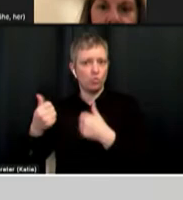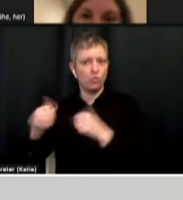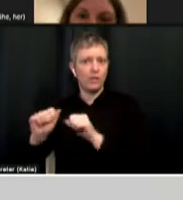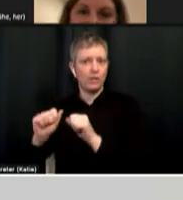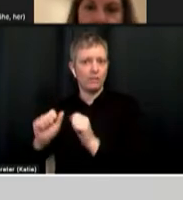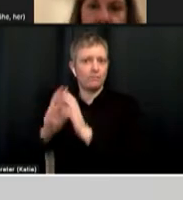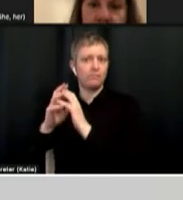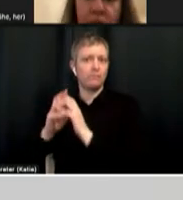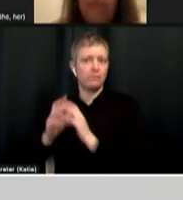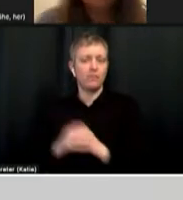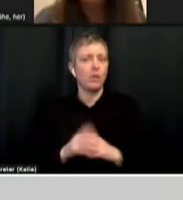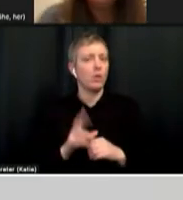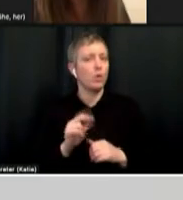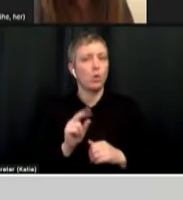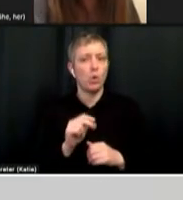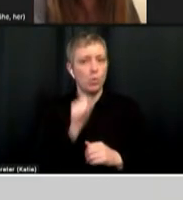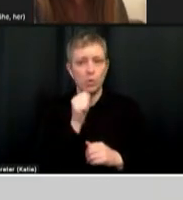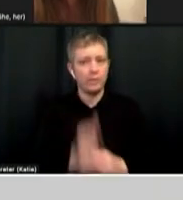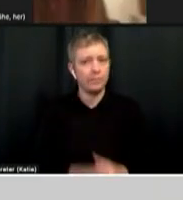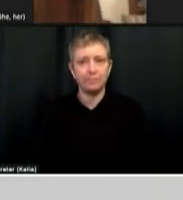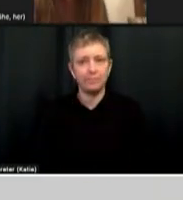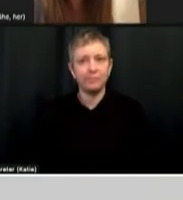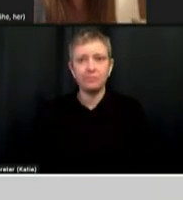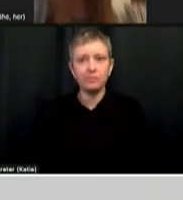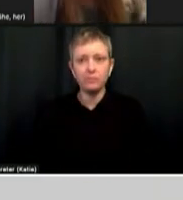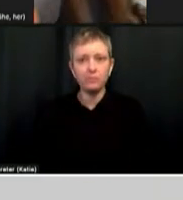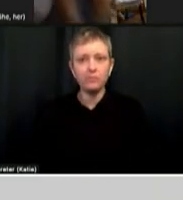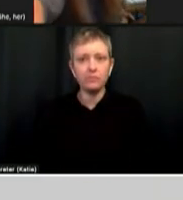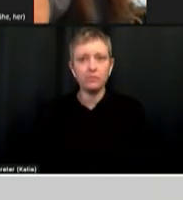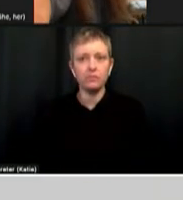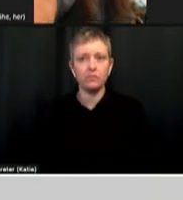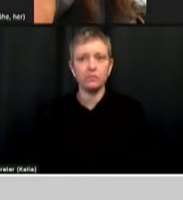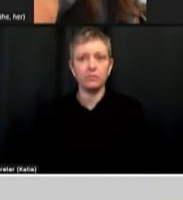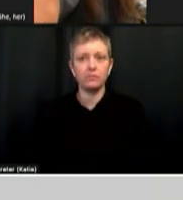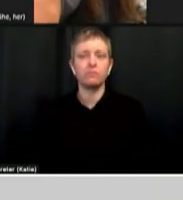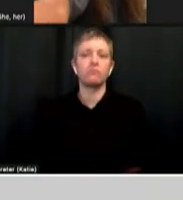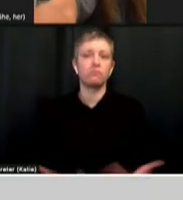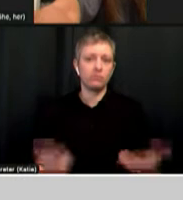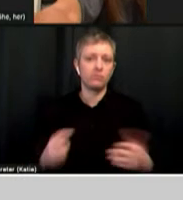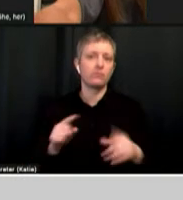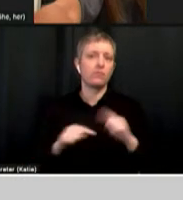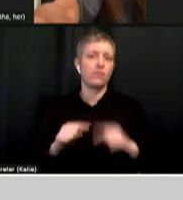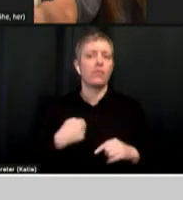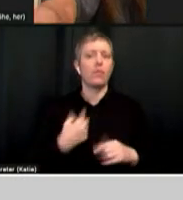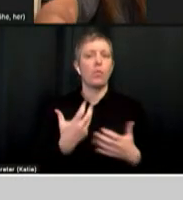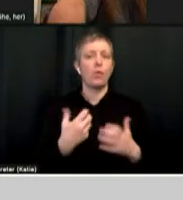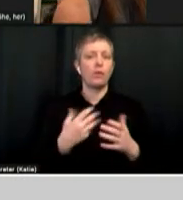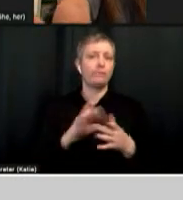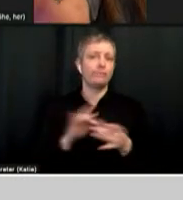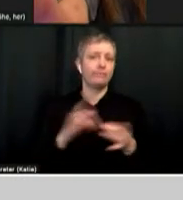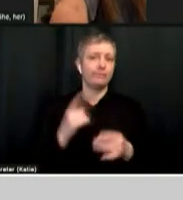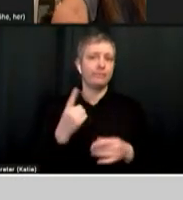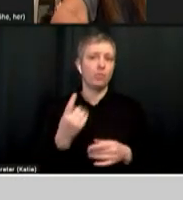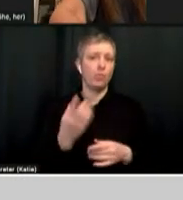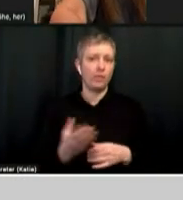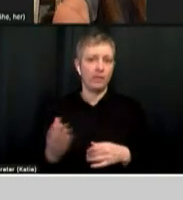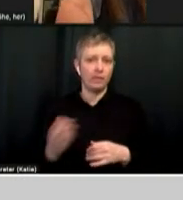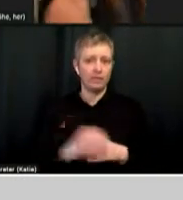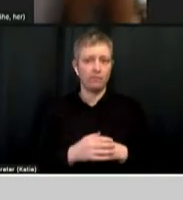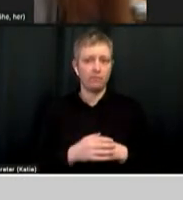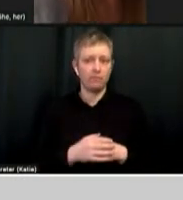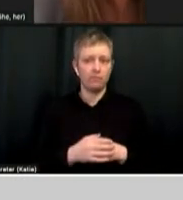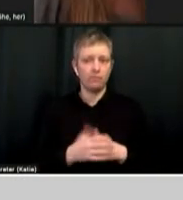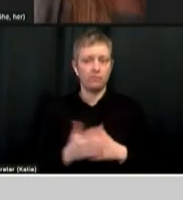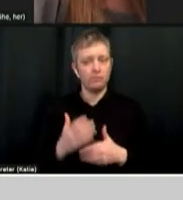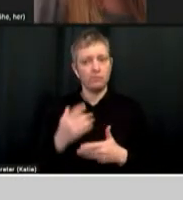No, they did not. And, you know, I do want to say one thing about why some of these things weren't